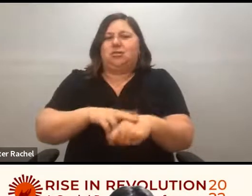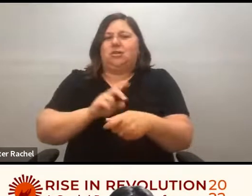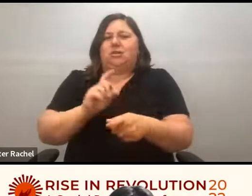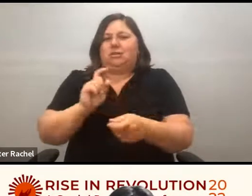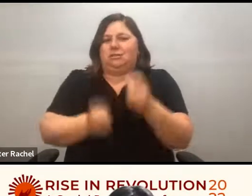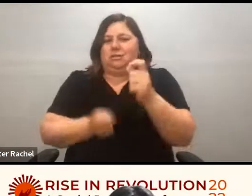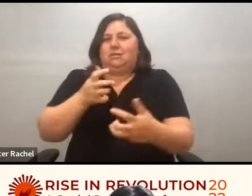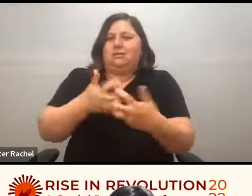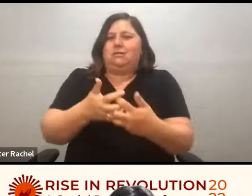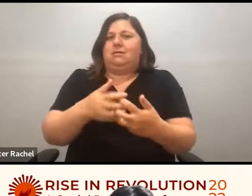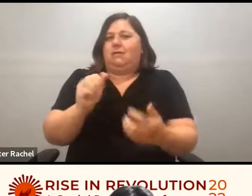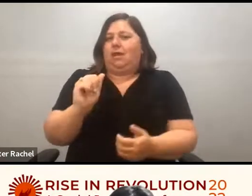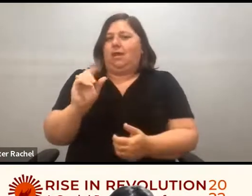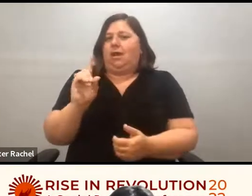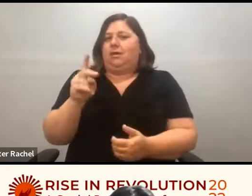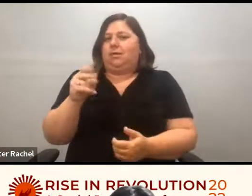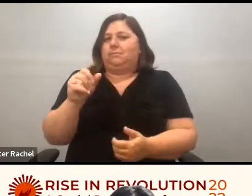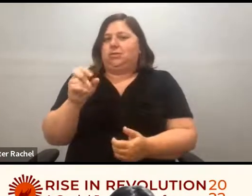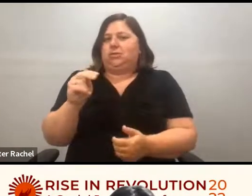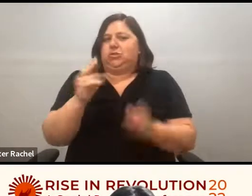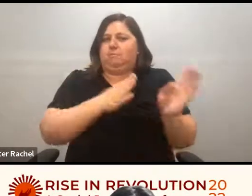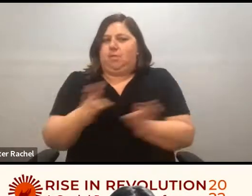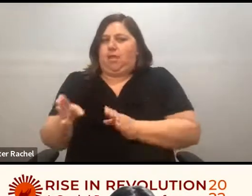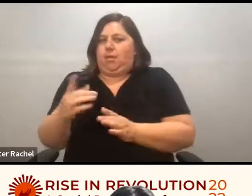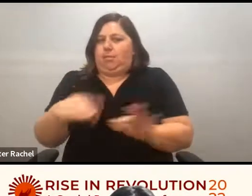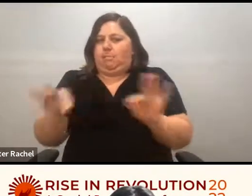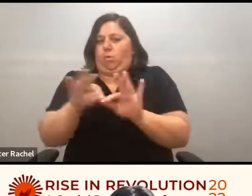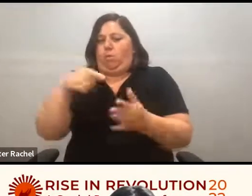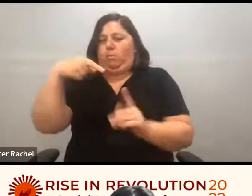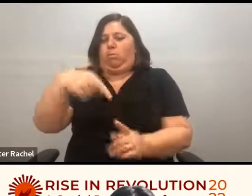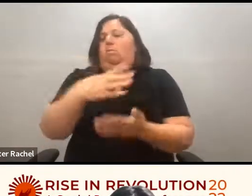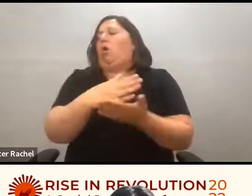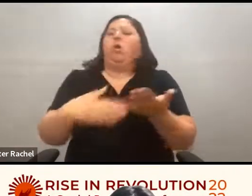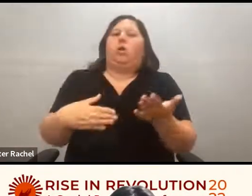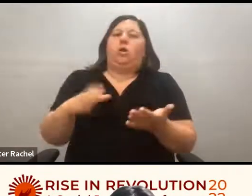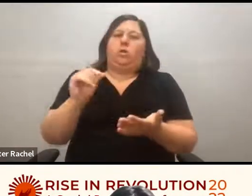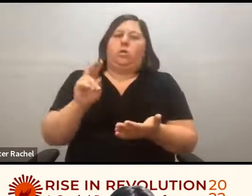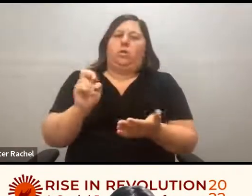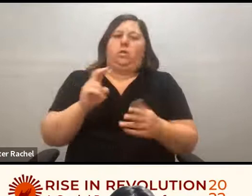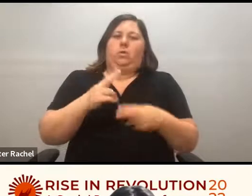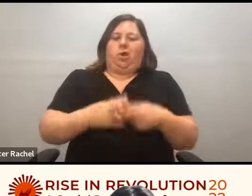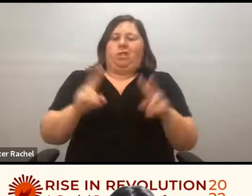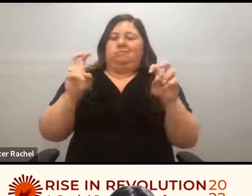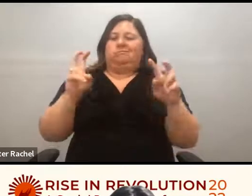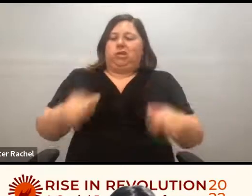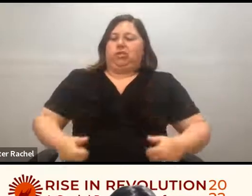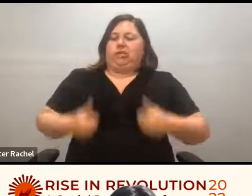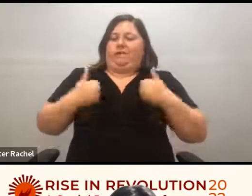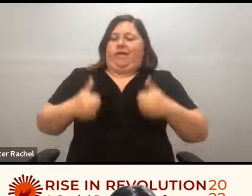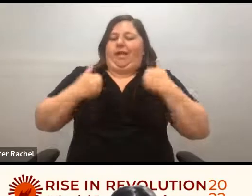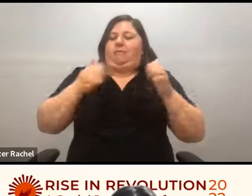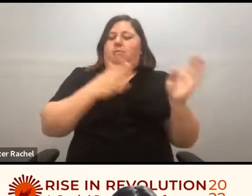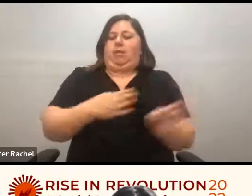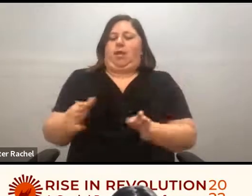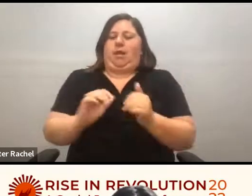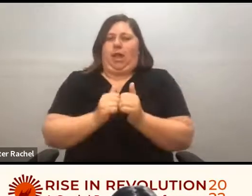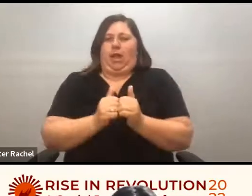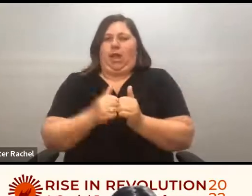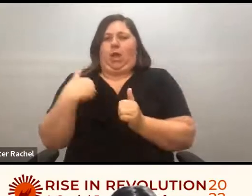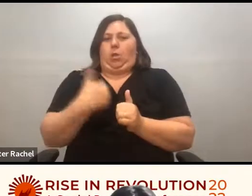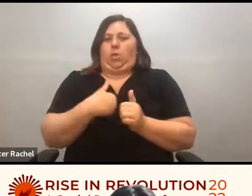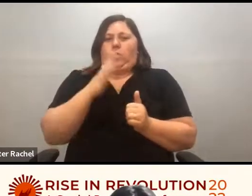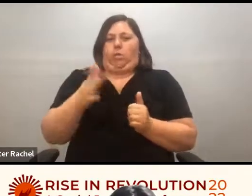really core component of the National Adaptation Plan, which is our plan, what we're calling our survival plan, our plan for how we will